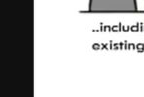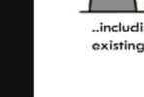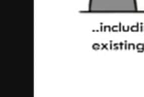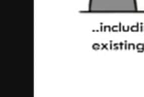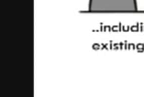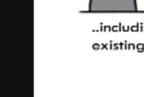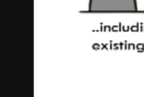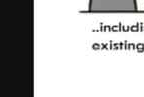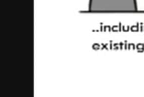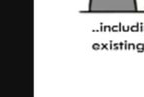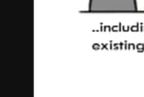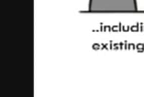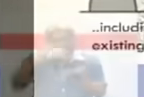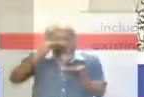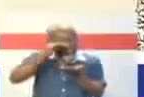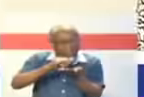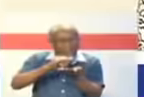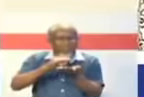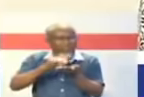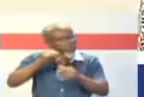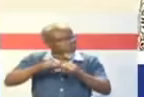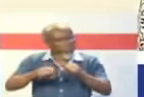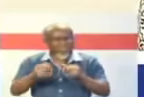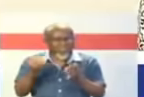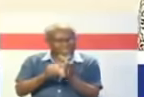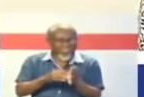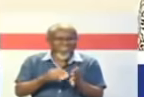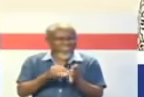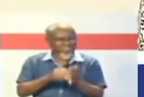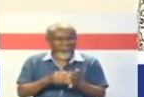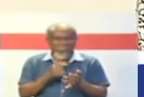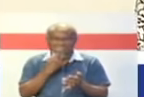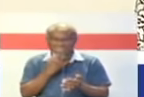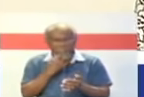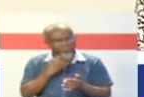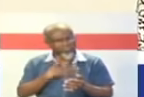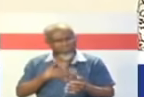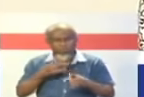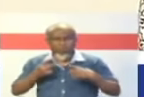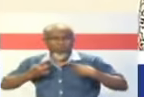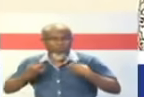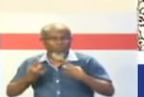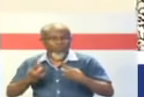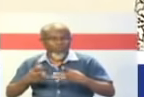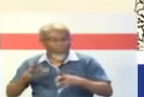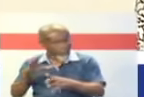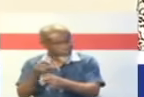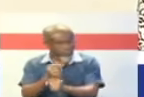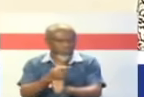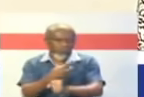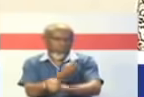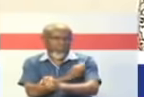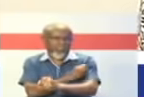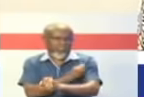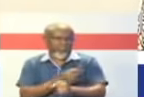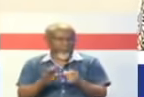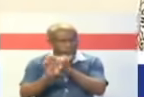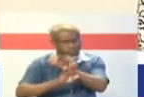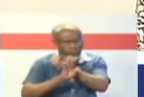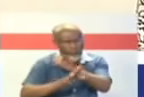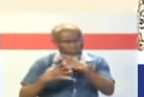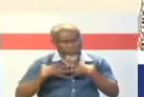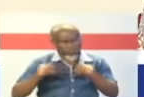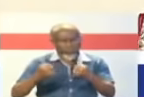from COVID-19. So once again, I urge you to get vaccinated to protect yourselves, to protect your family, to protect